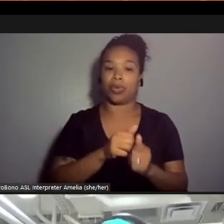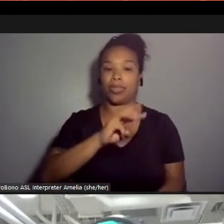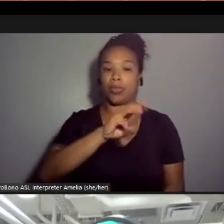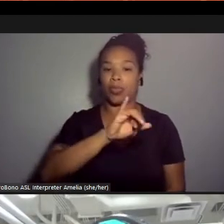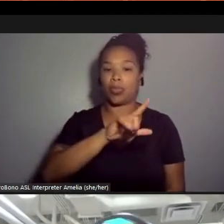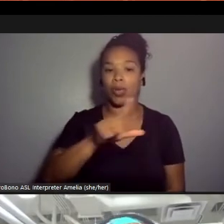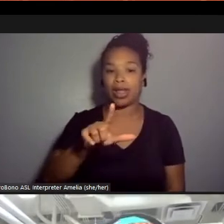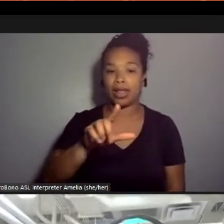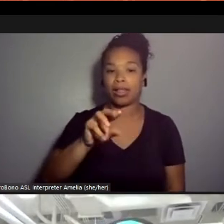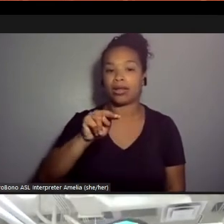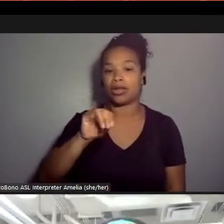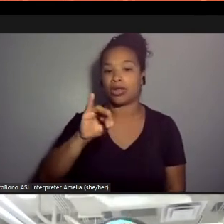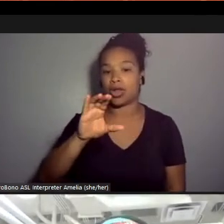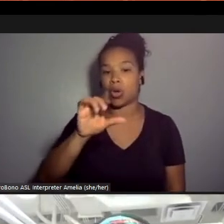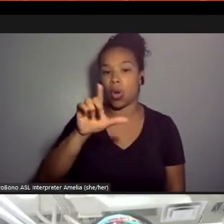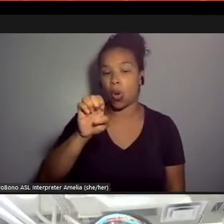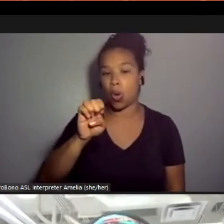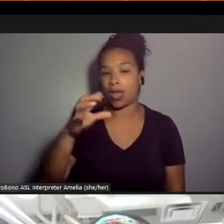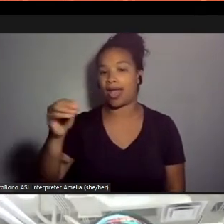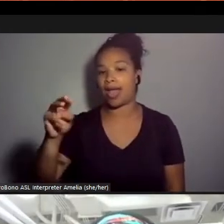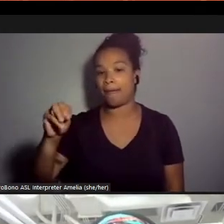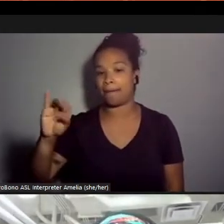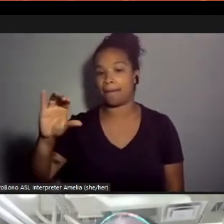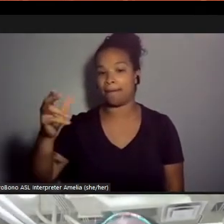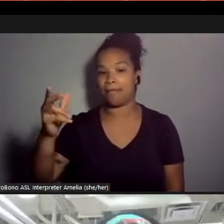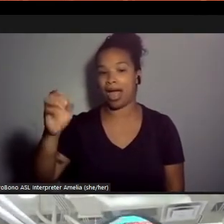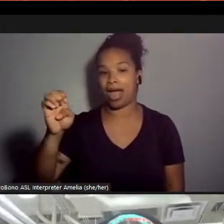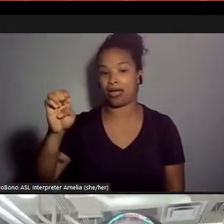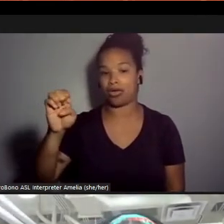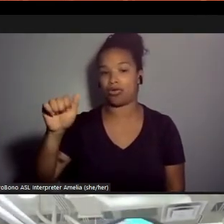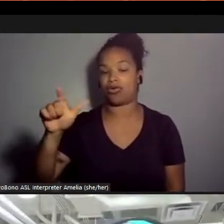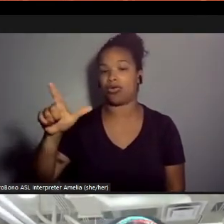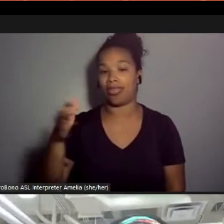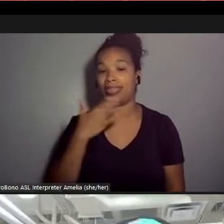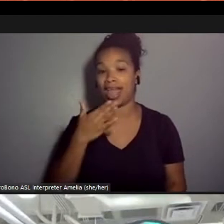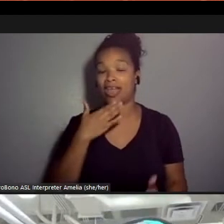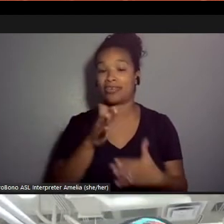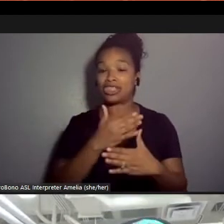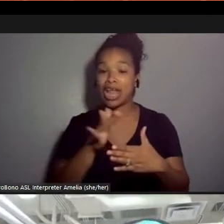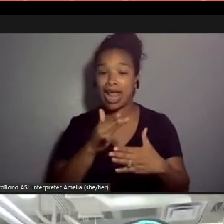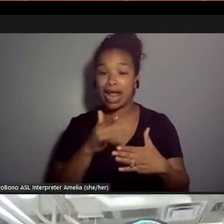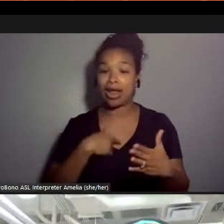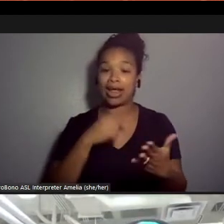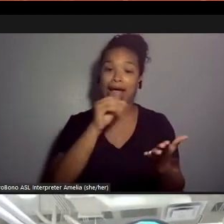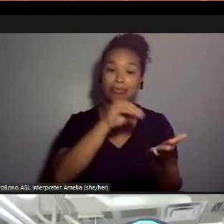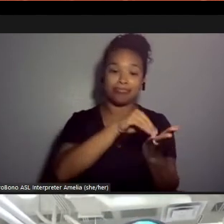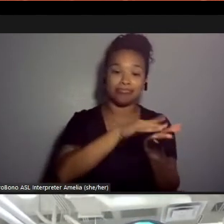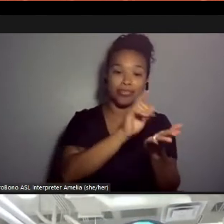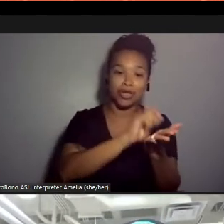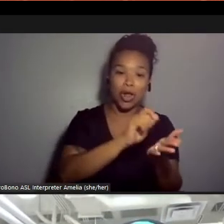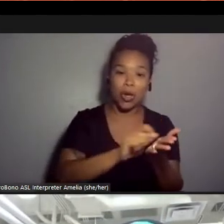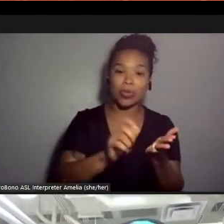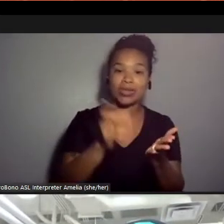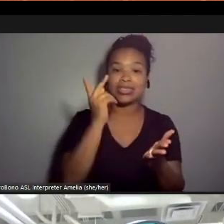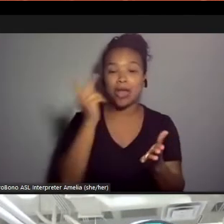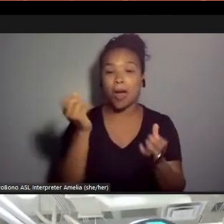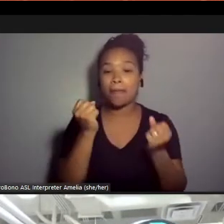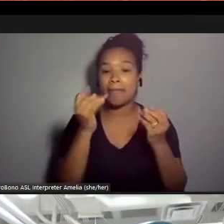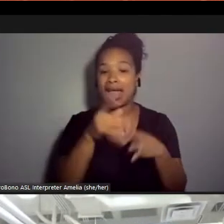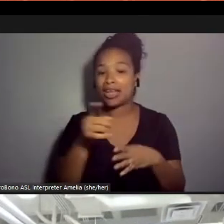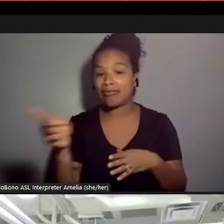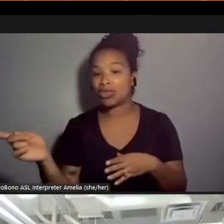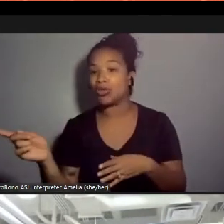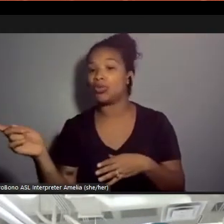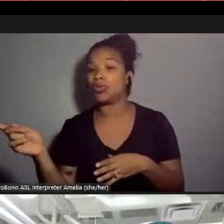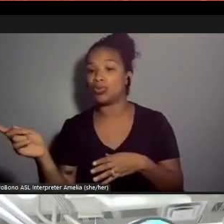sharing. I know I was taking a whole bunch of notes. I saw many of you sitting and reflecting and nodding heads, and I'm sure